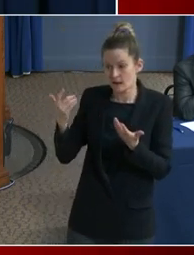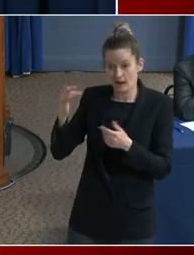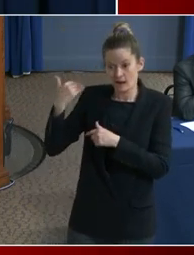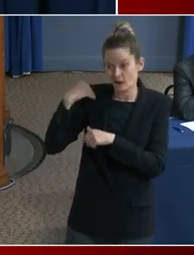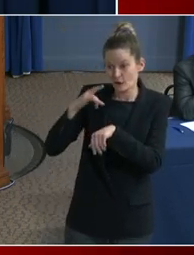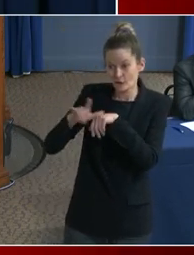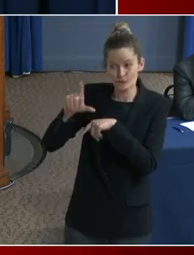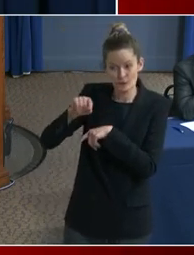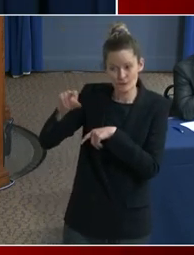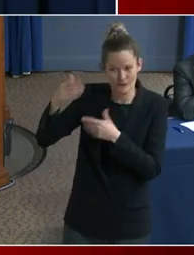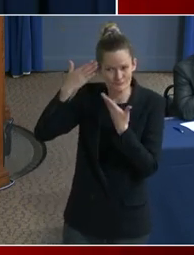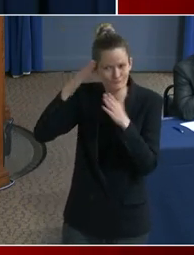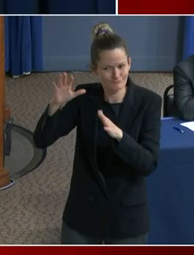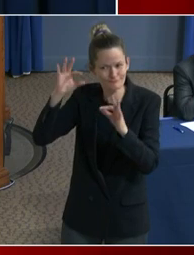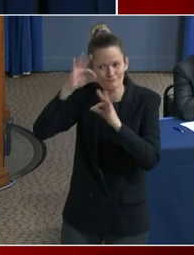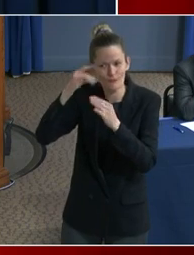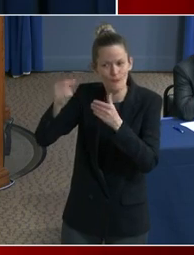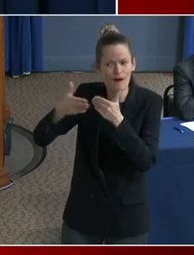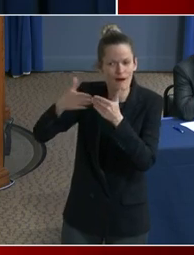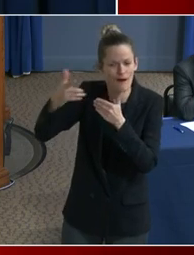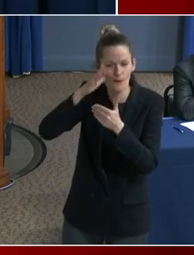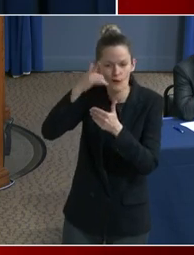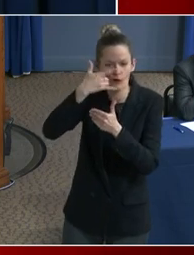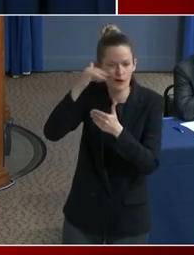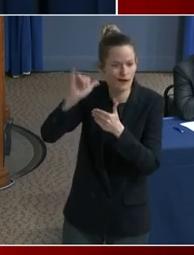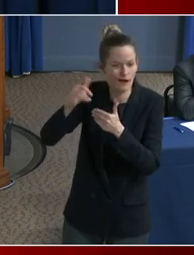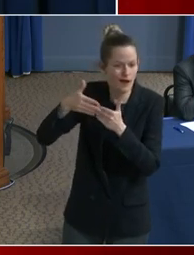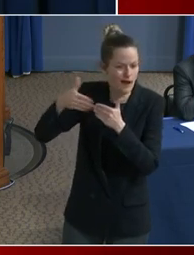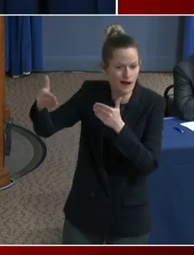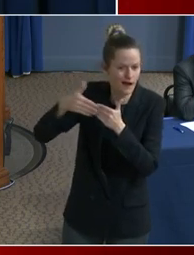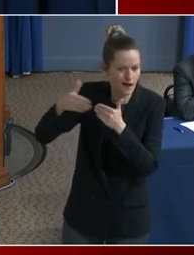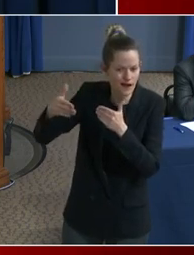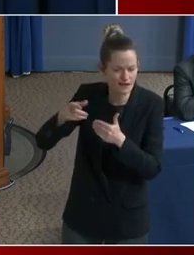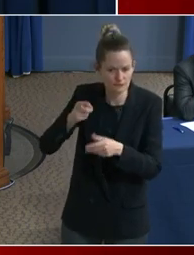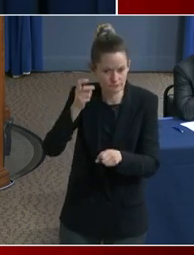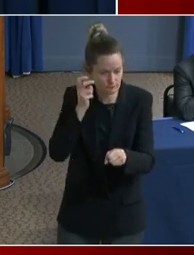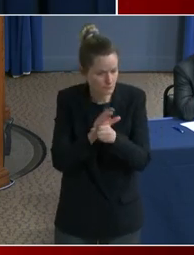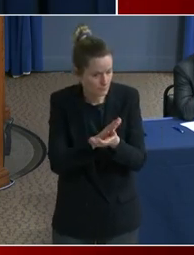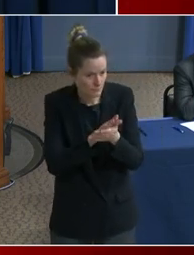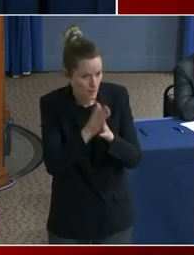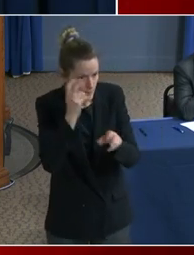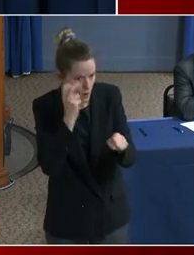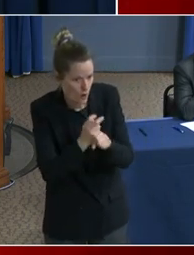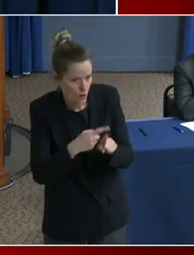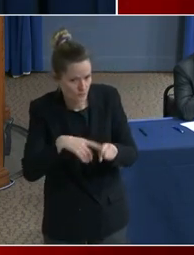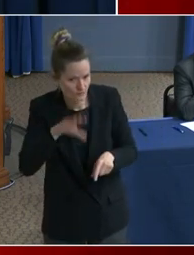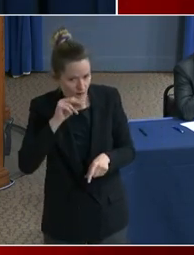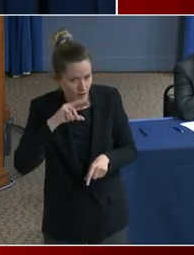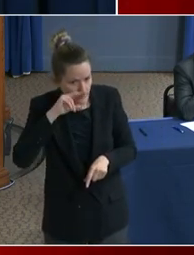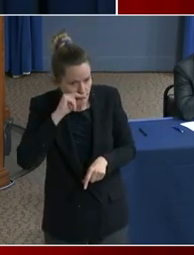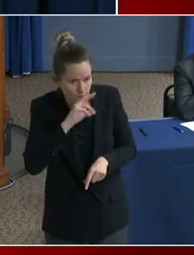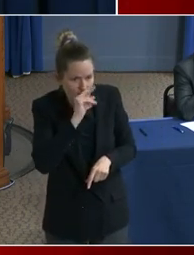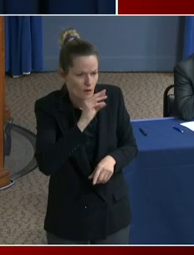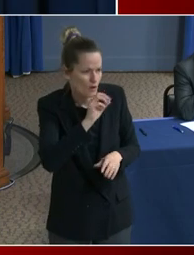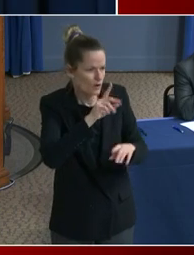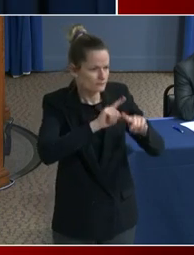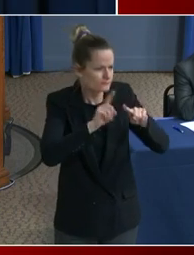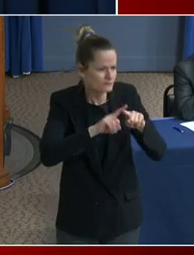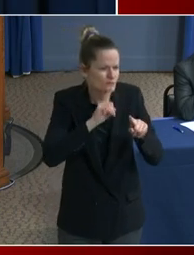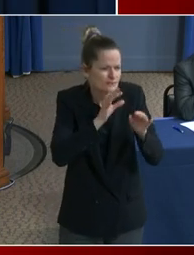of, difficulty even finding nasal swabs. Nothing at all to suggest that.